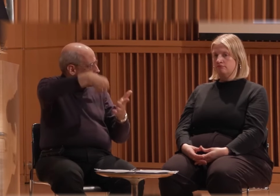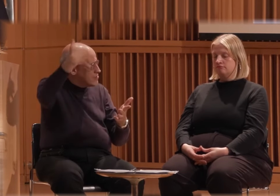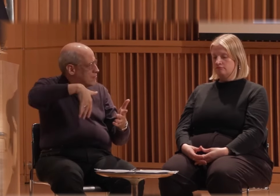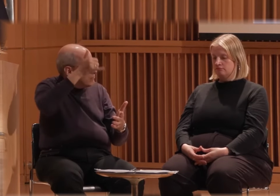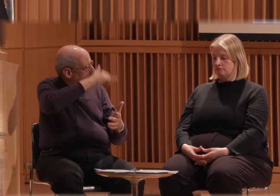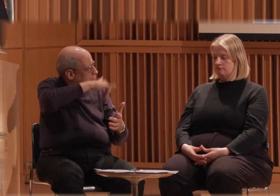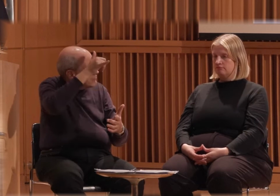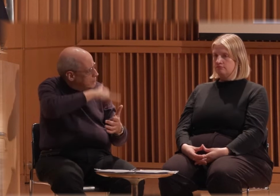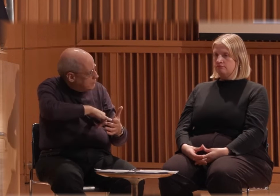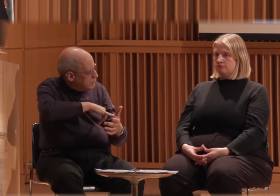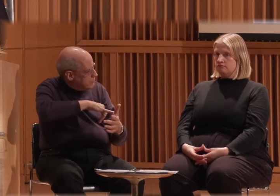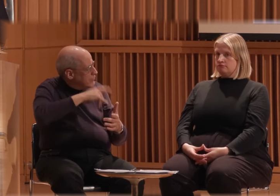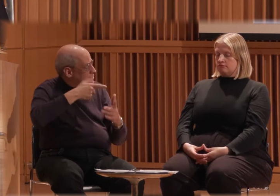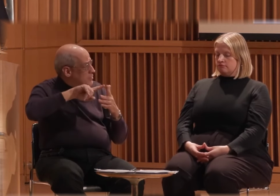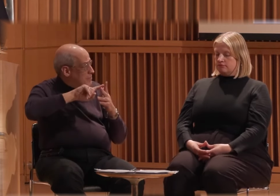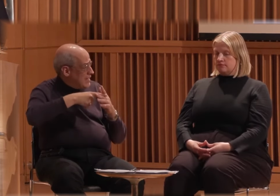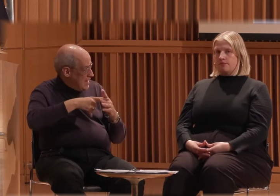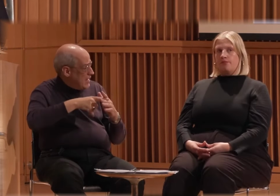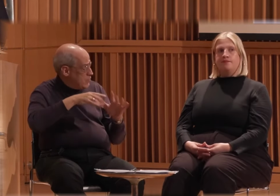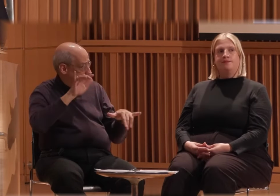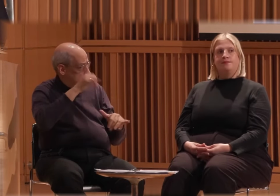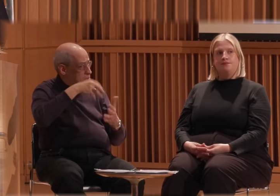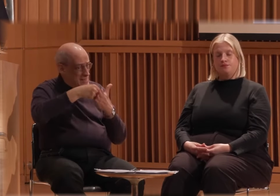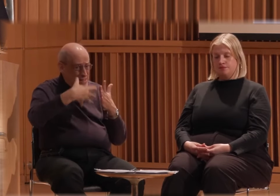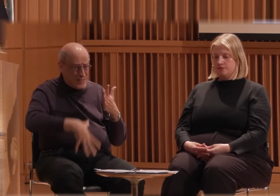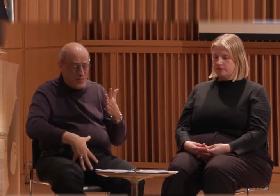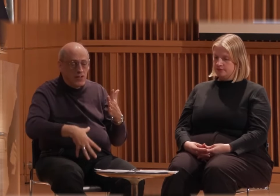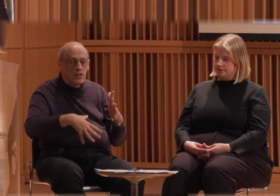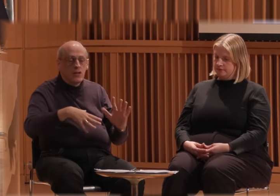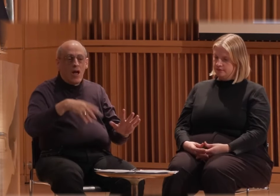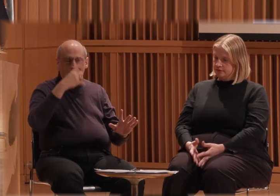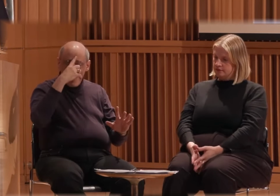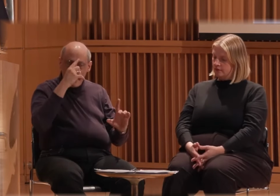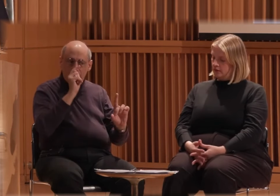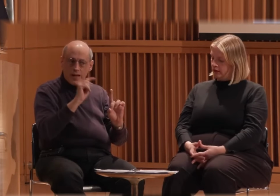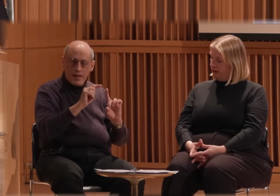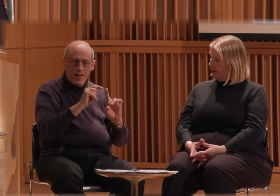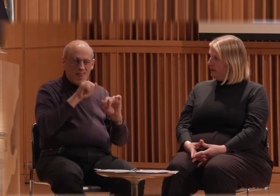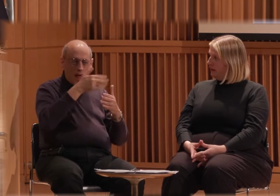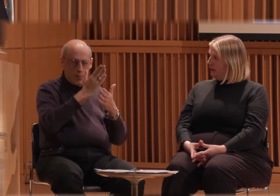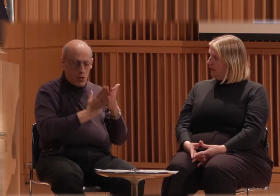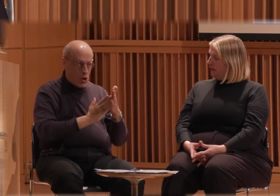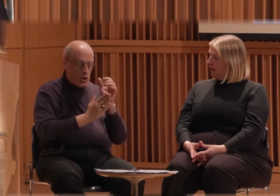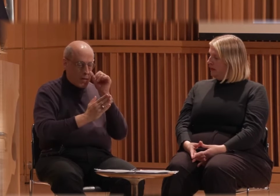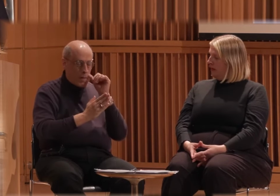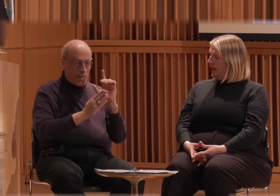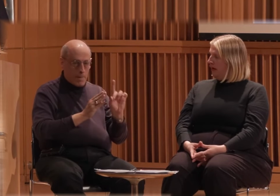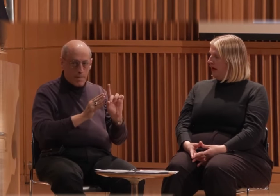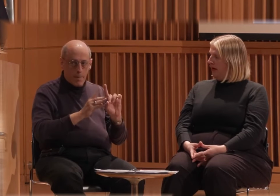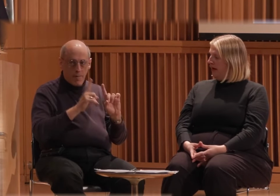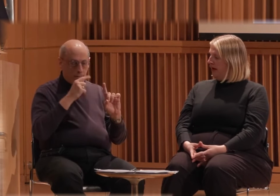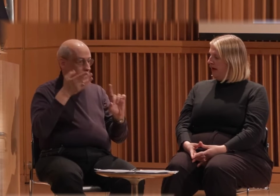the start for some people. So I'm very glad. I think that that part of the, you know, and